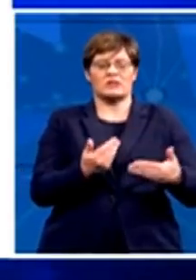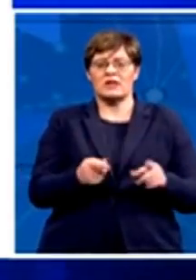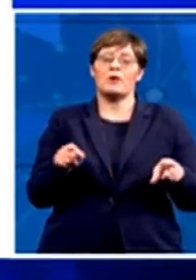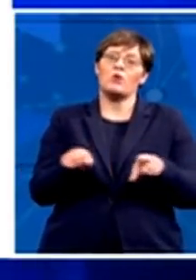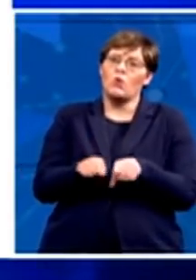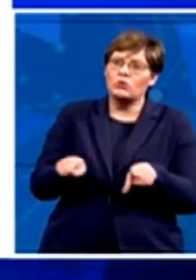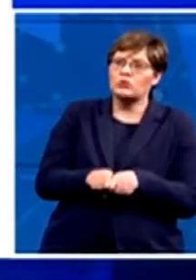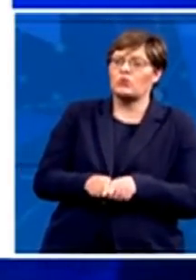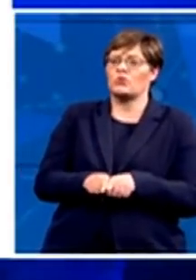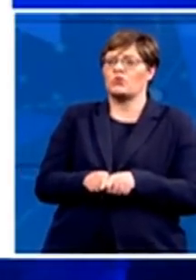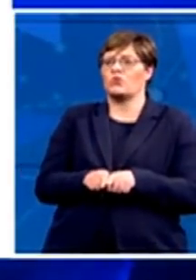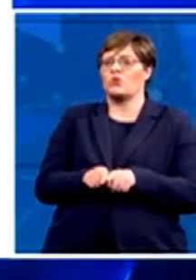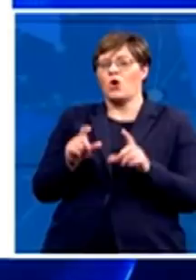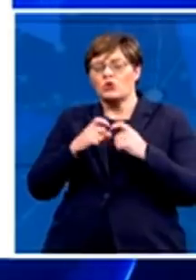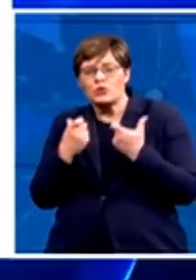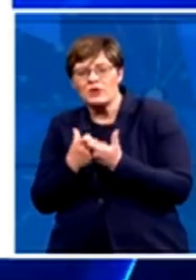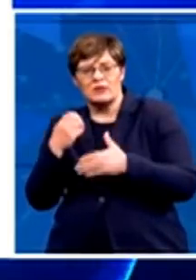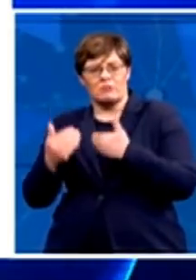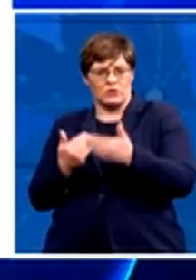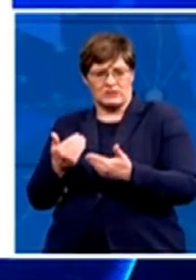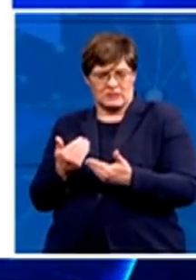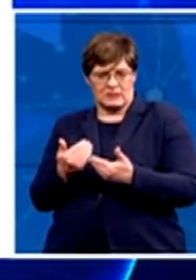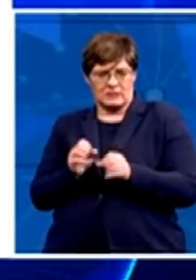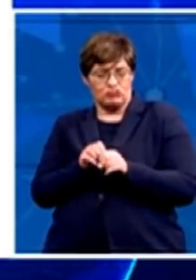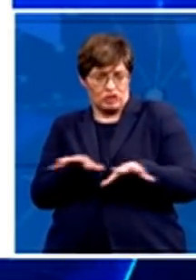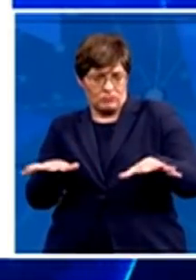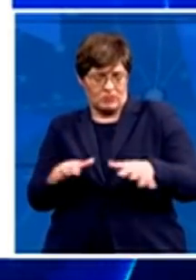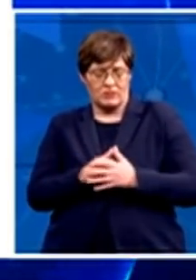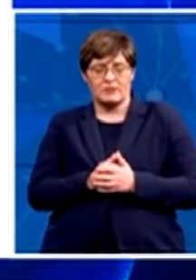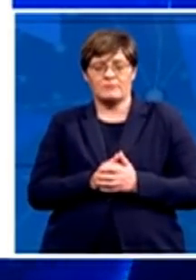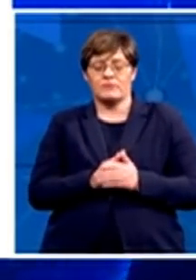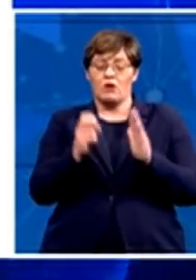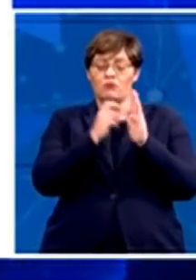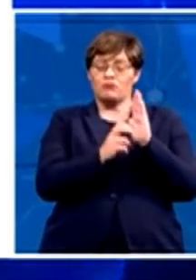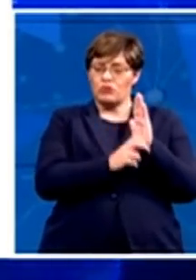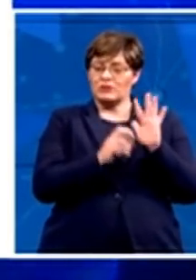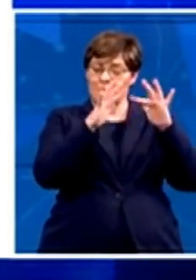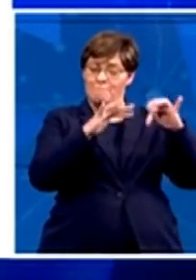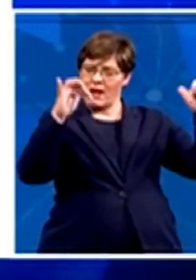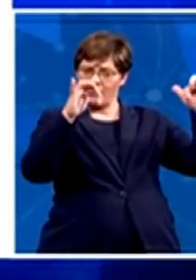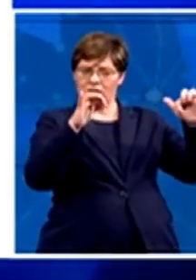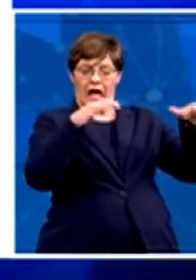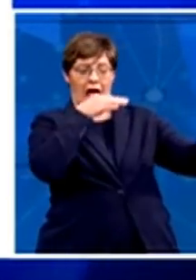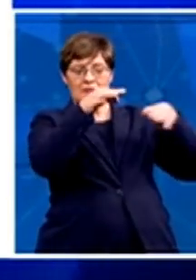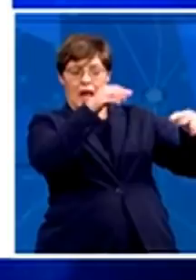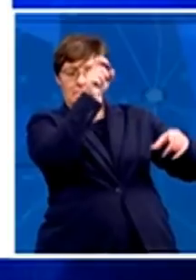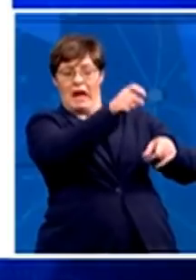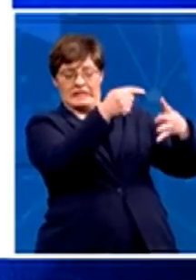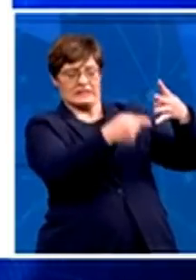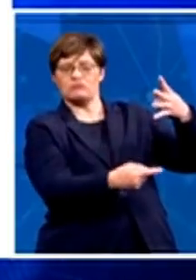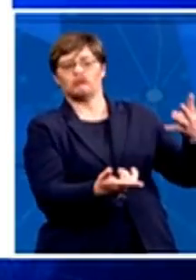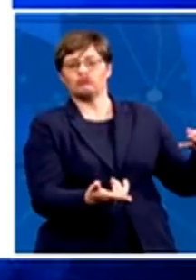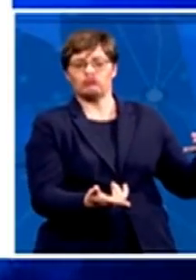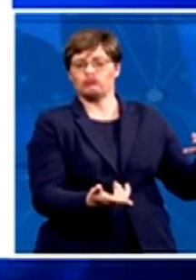processes generally. The rules of Parliament are not prescriptive when it comes to how public participation